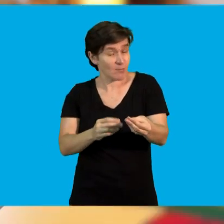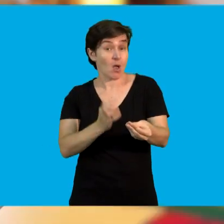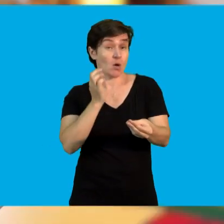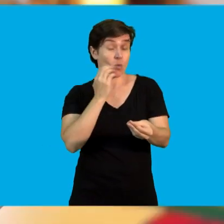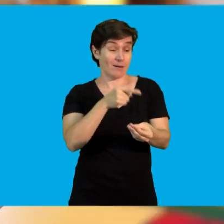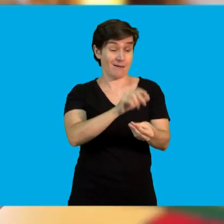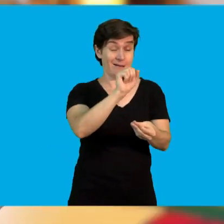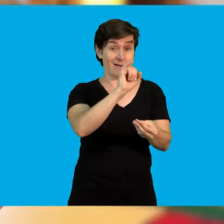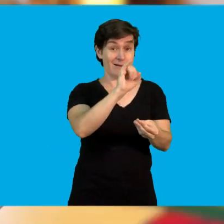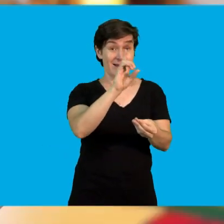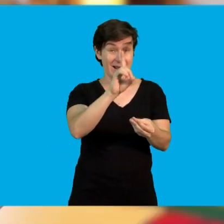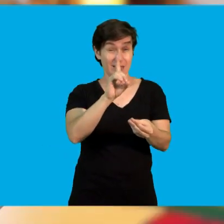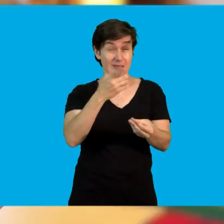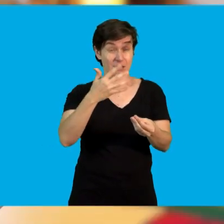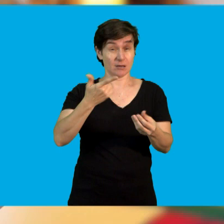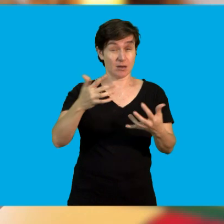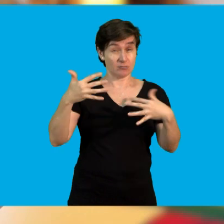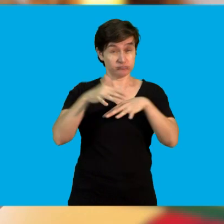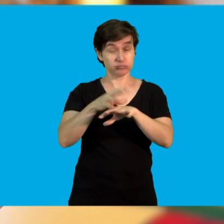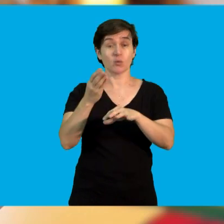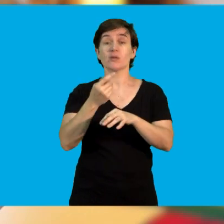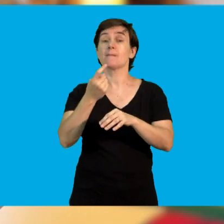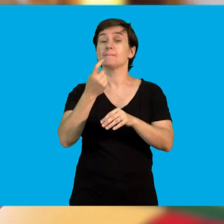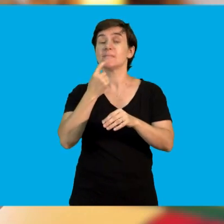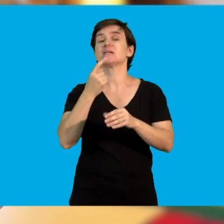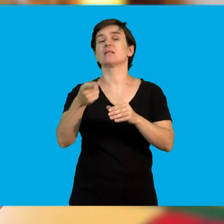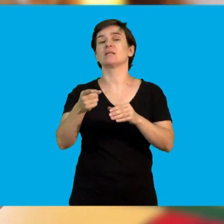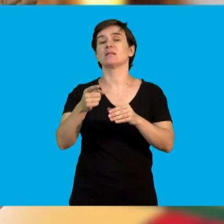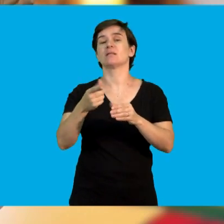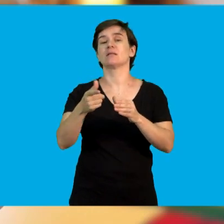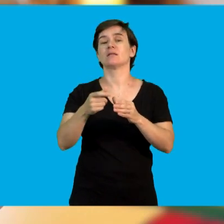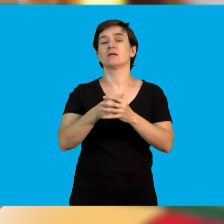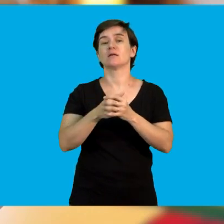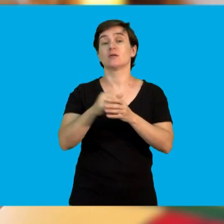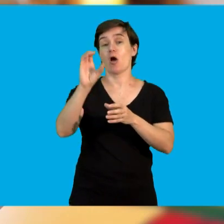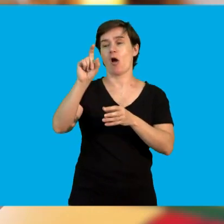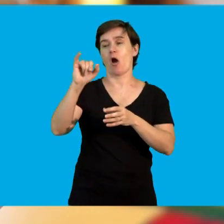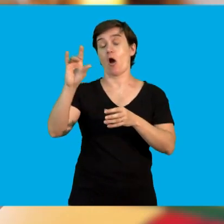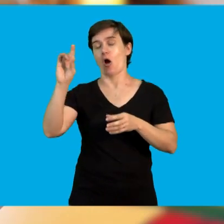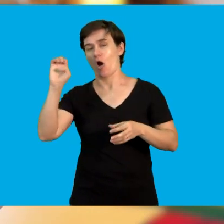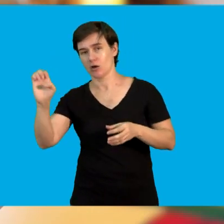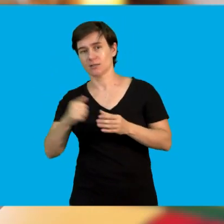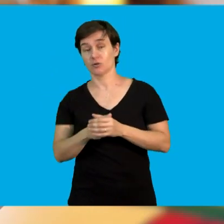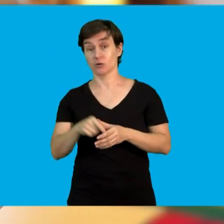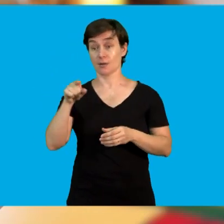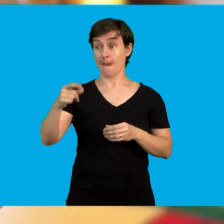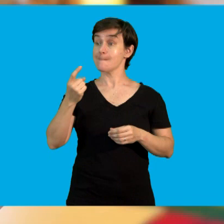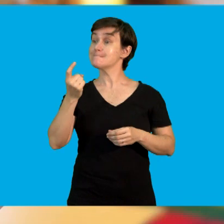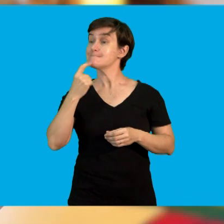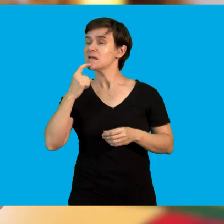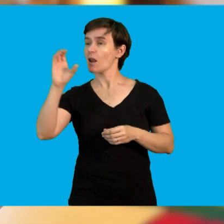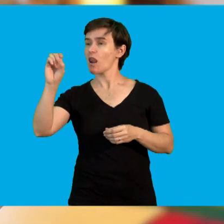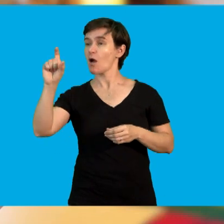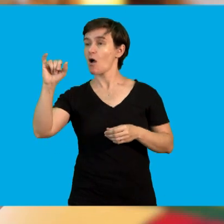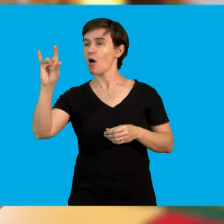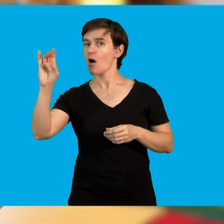acid is reacting with a metal oxide, not a metal hydroxide. Because with a metal oxide, there is no